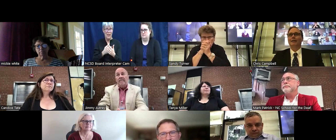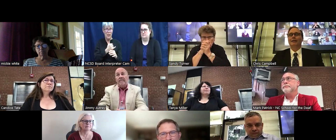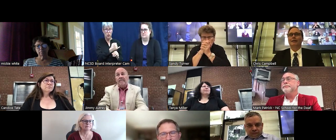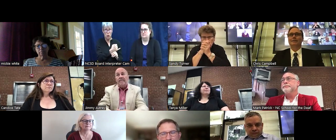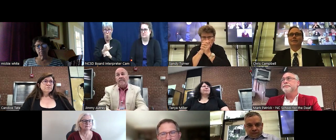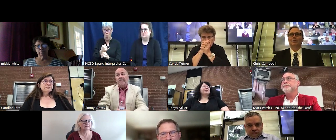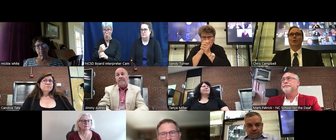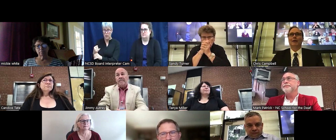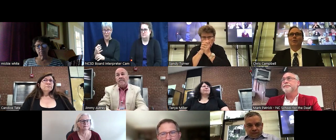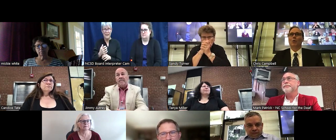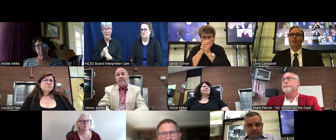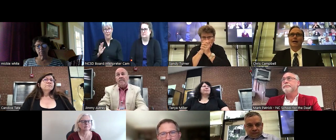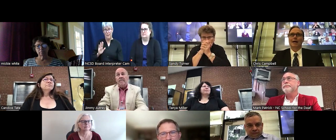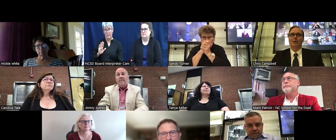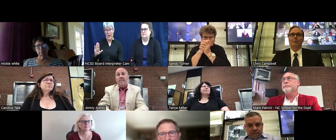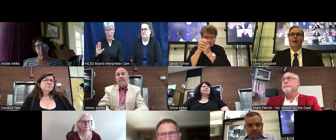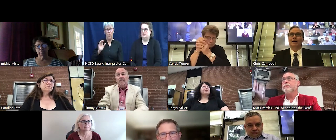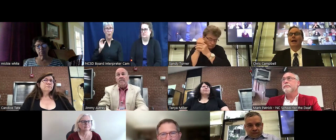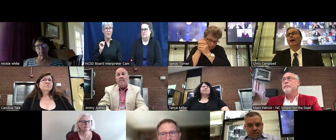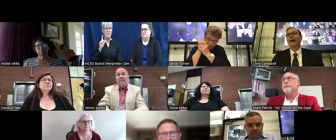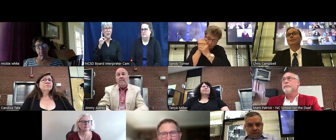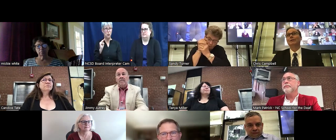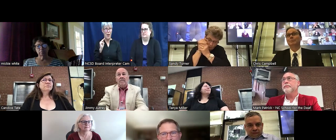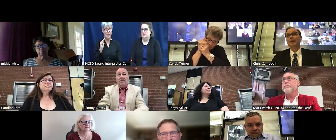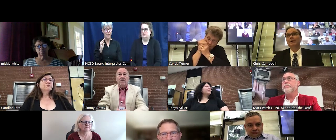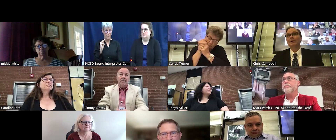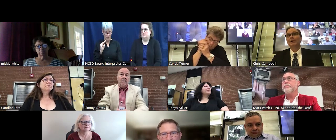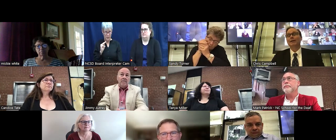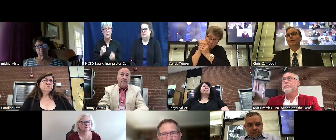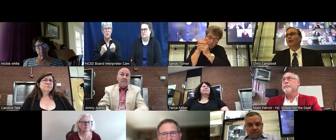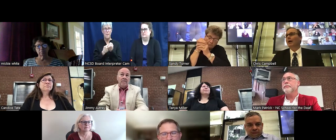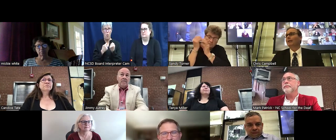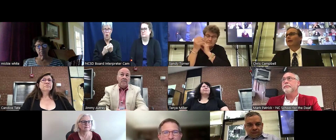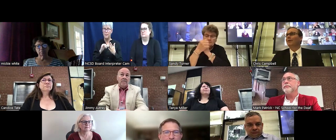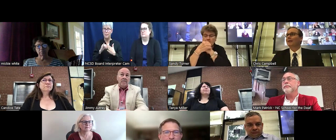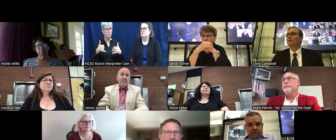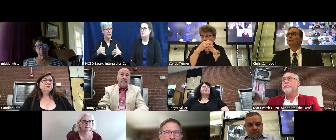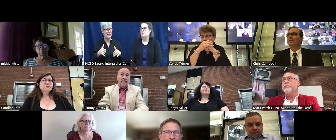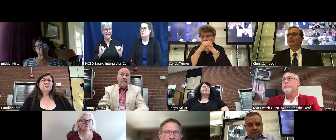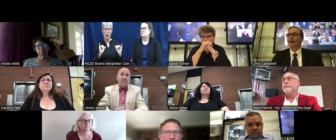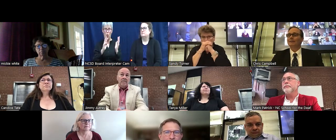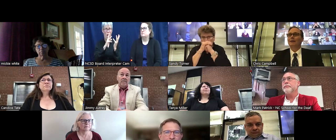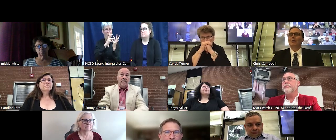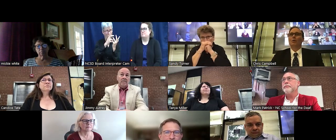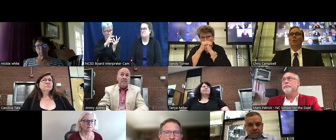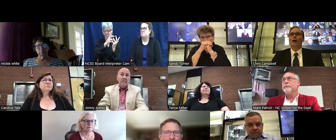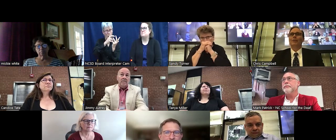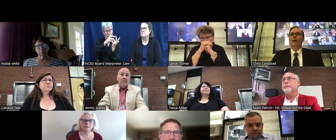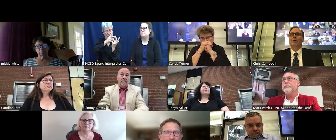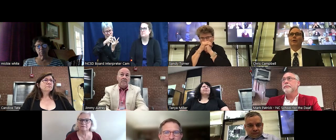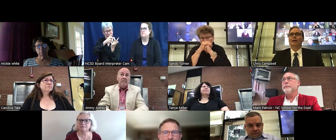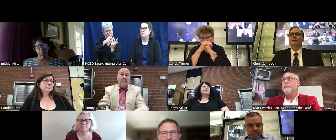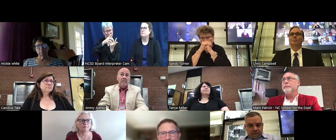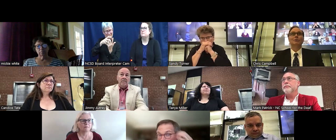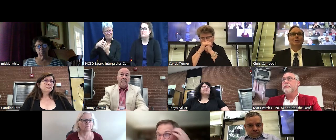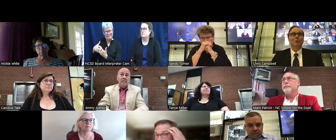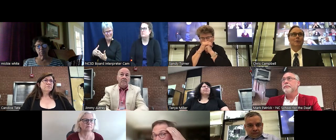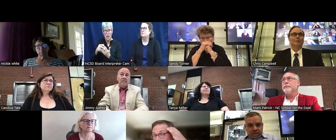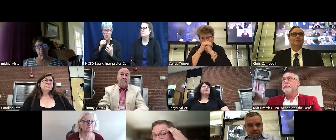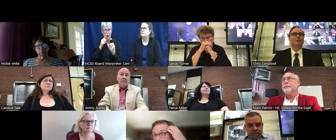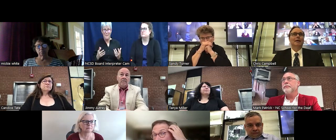That is still being worked out right now as we speak. So there are not a lot of answers to that. What, though, is